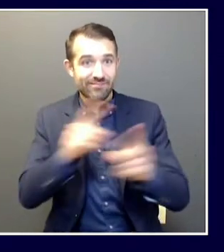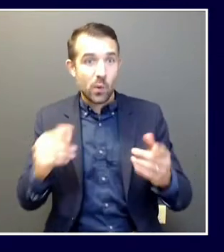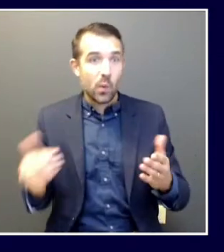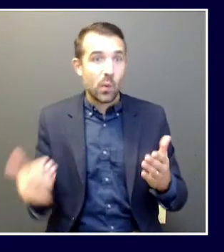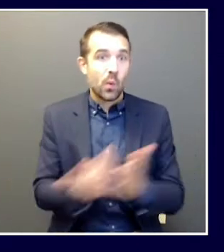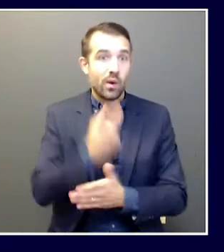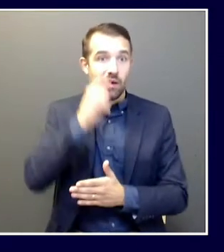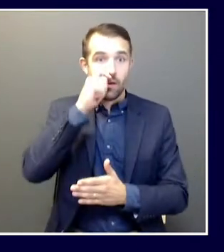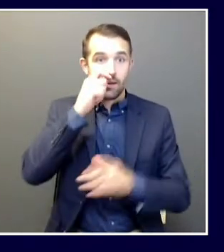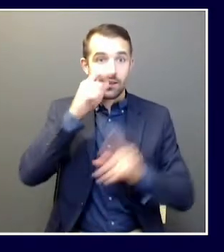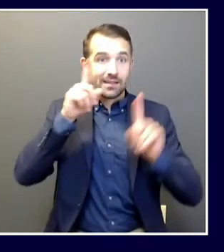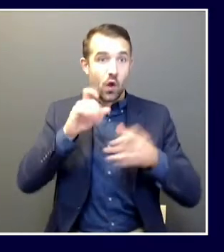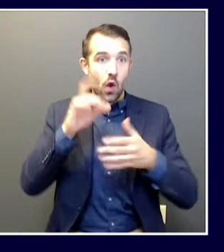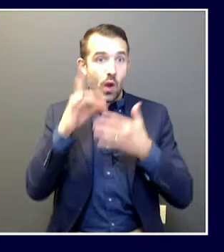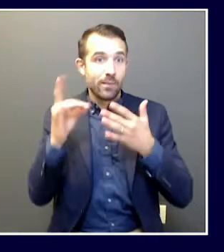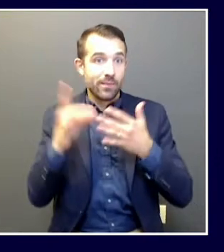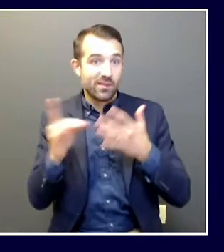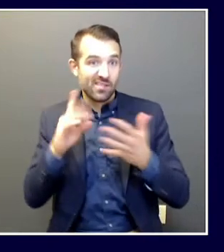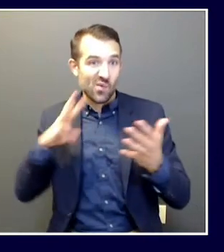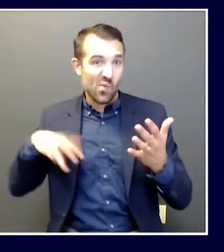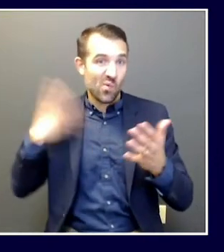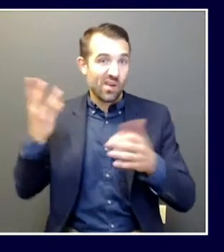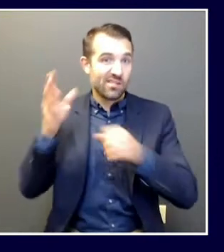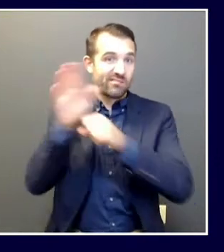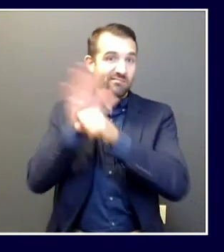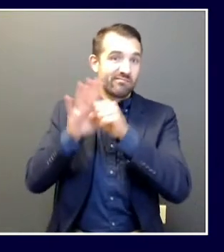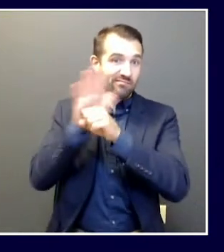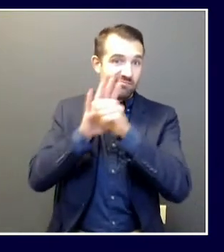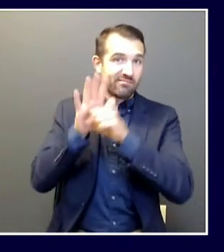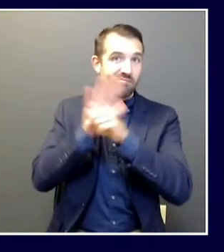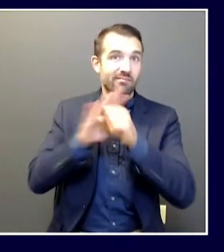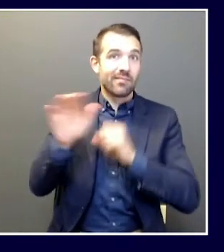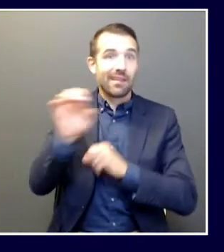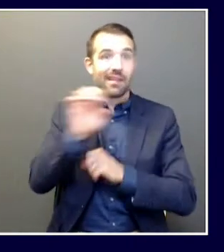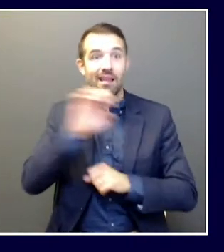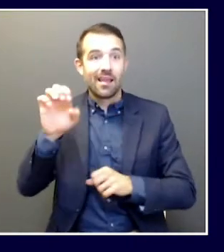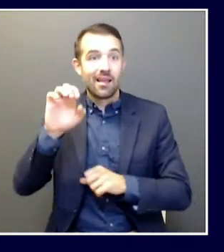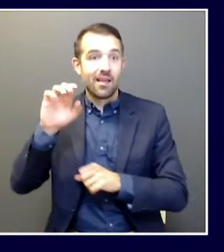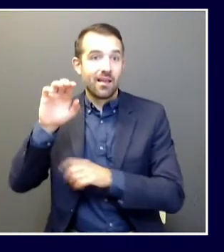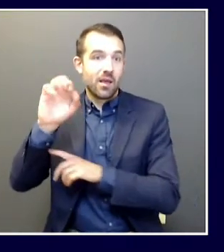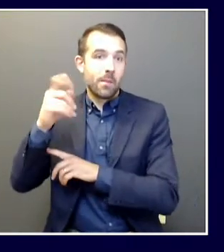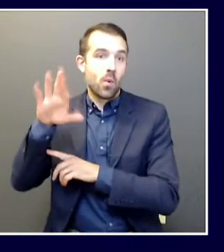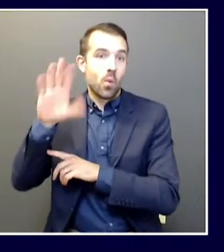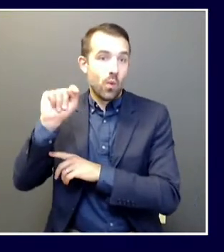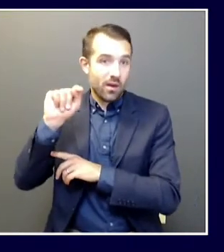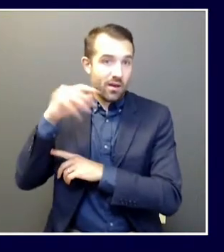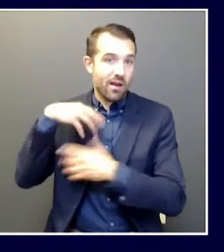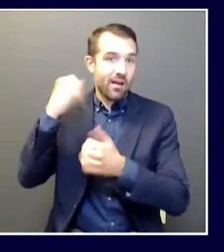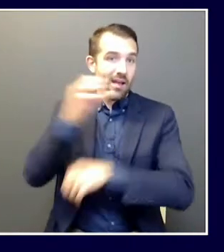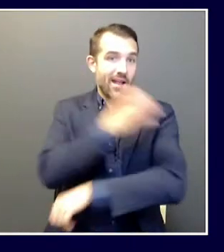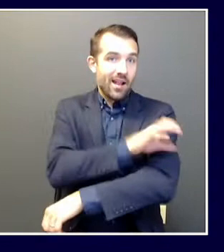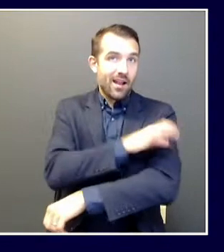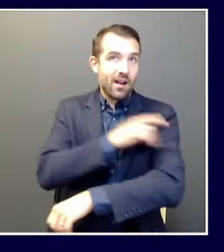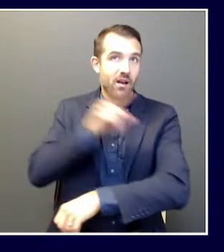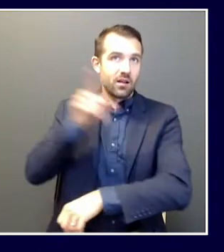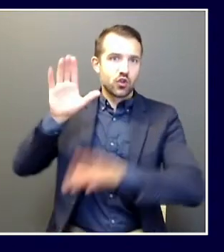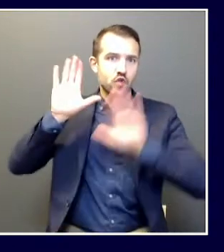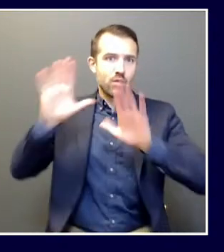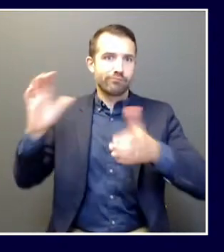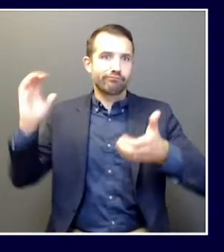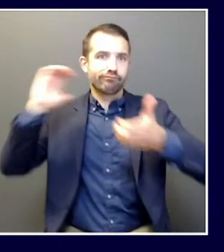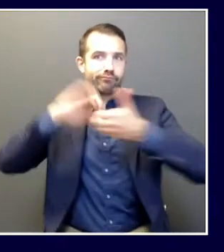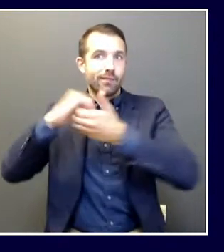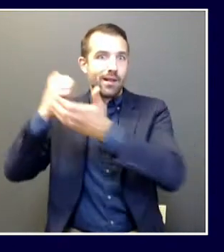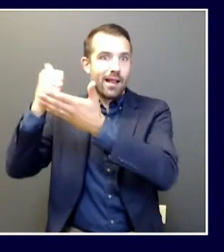Eastport Health Clinic, who has been a great partner there, as well as some other partners in the county to figure out where are those gaps and what we could do about it.